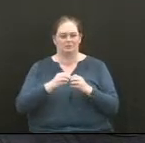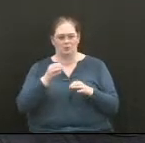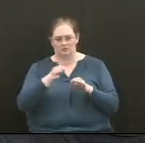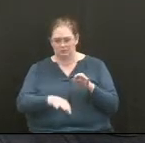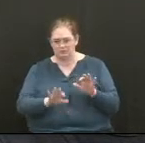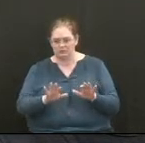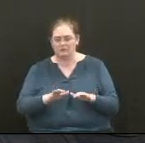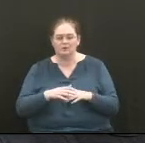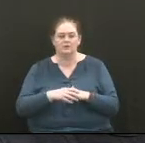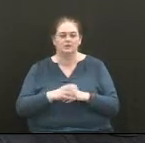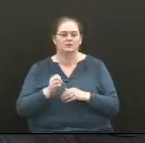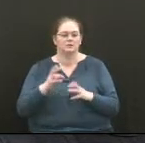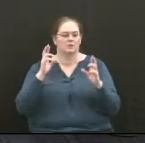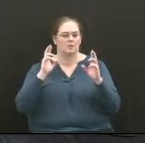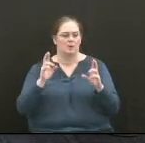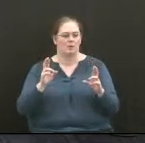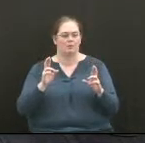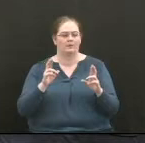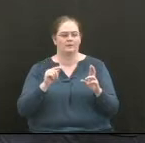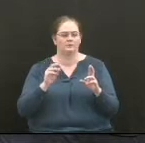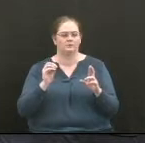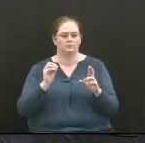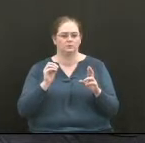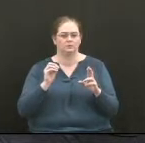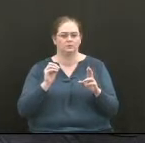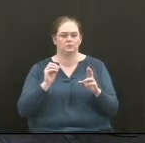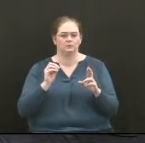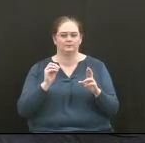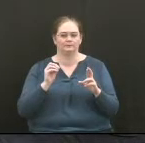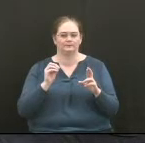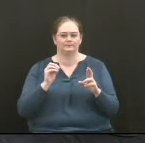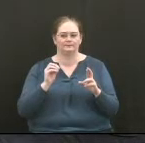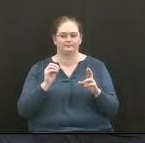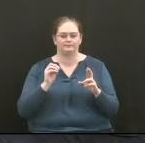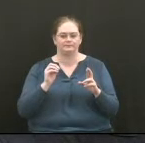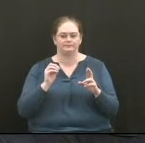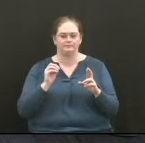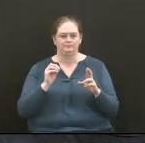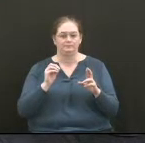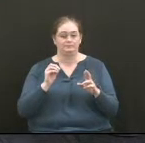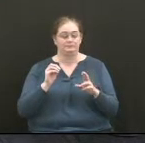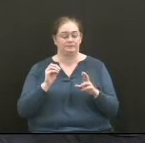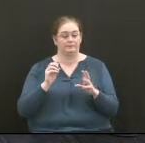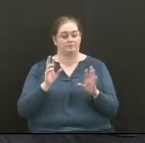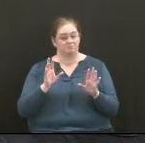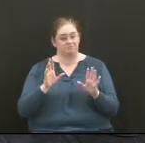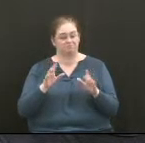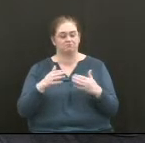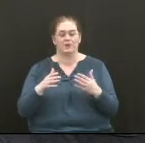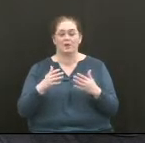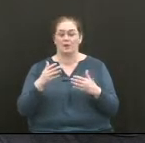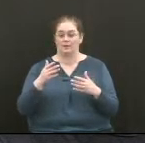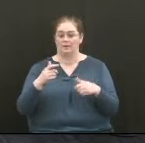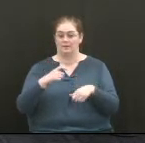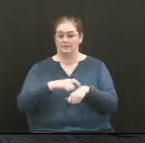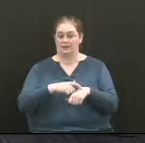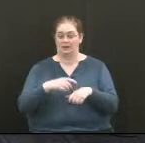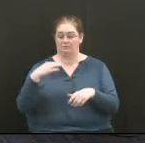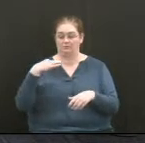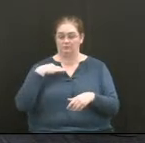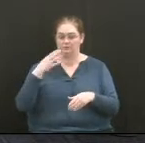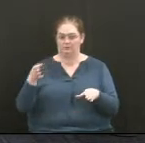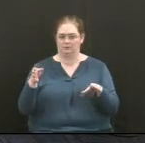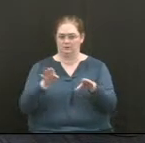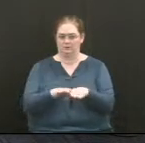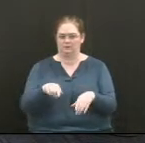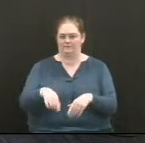simplified. And so we're hoping to, the window closes on Friday. So if you still have some time to